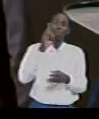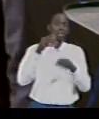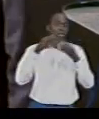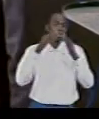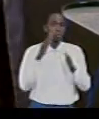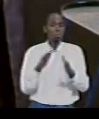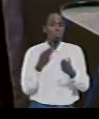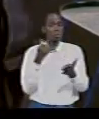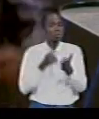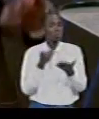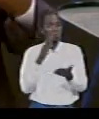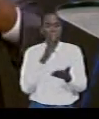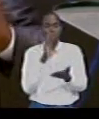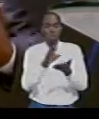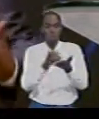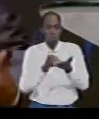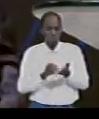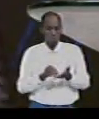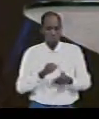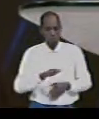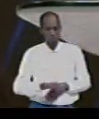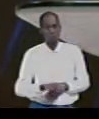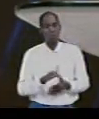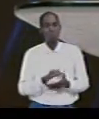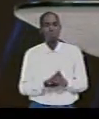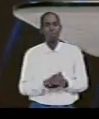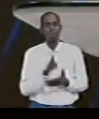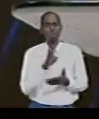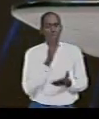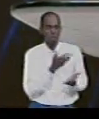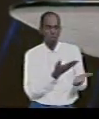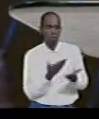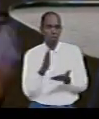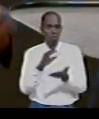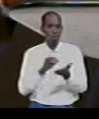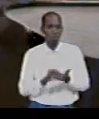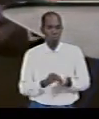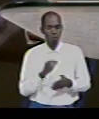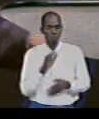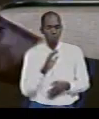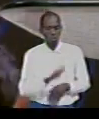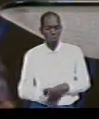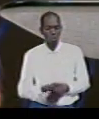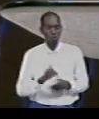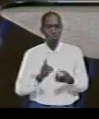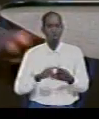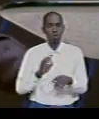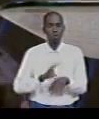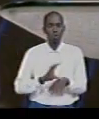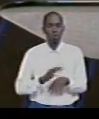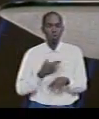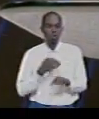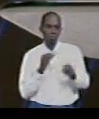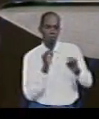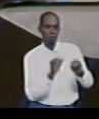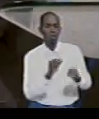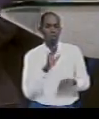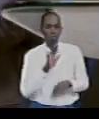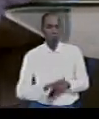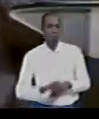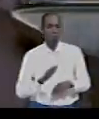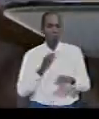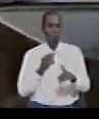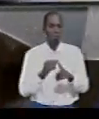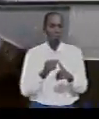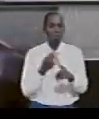own child. You're bringing your child to the church, and you taught him salvation, the word of God,